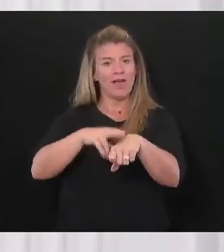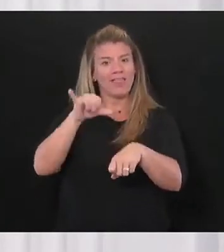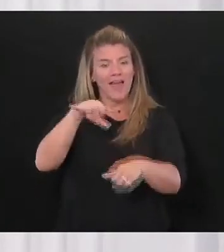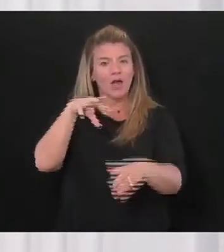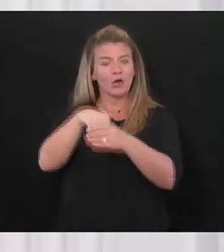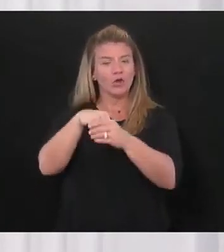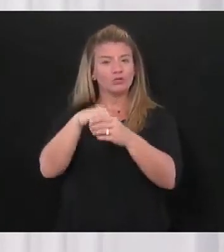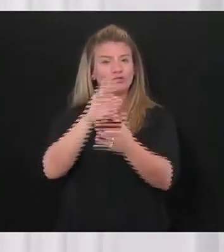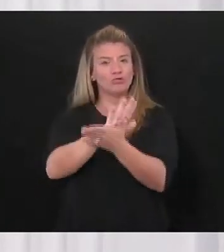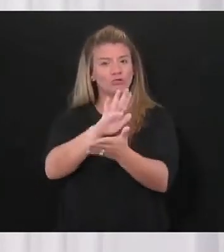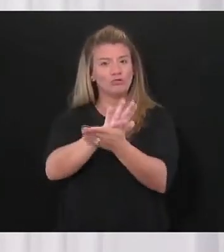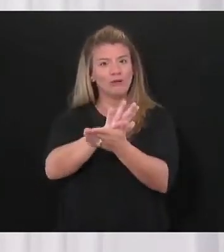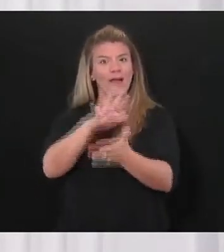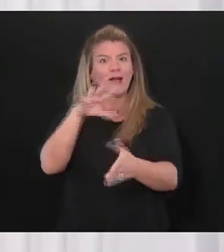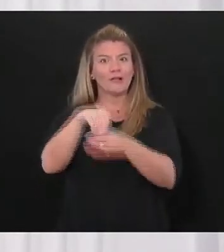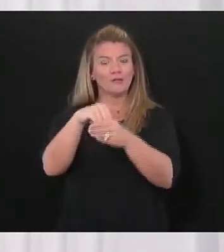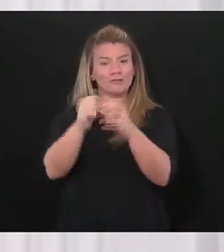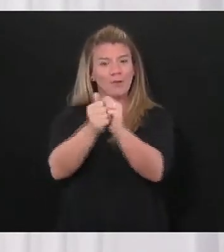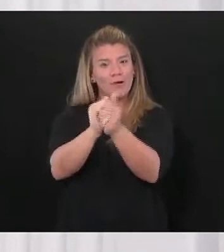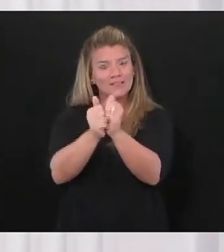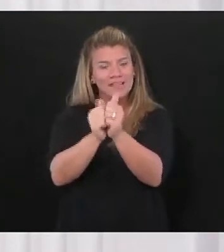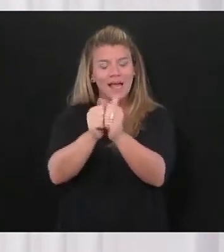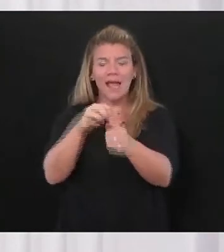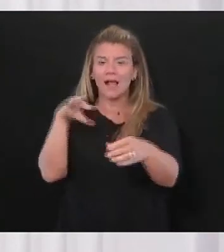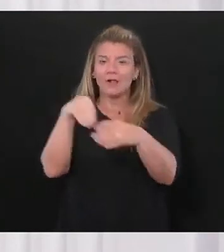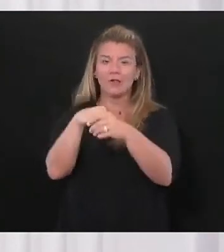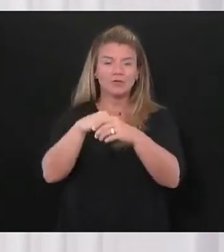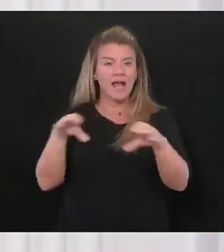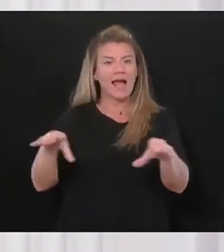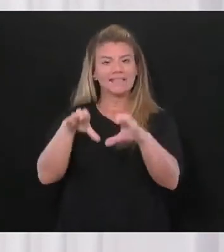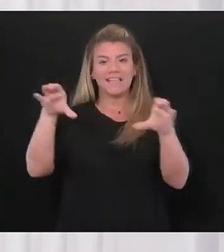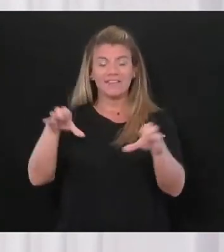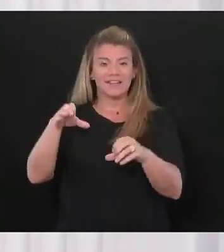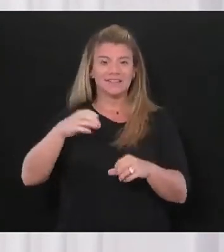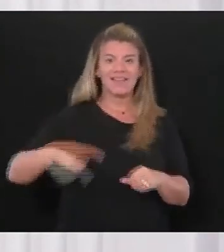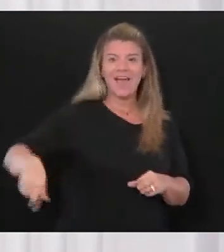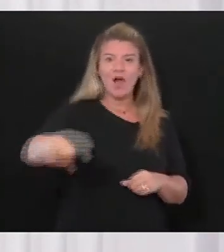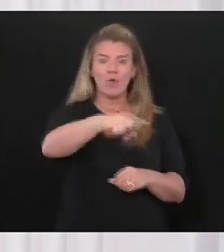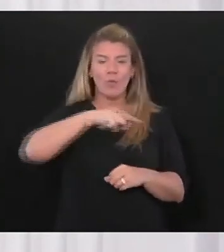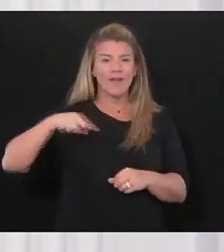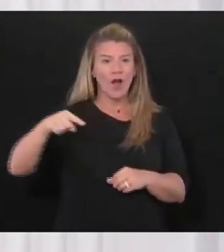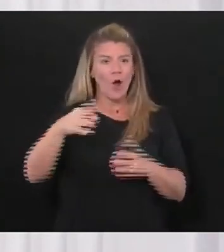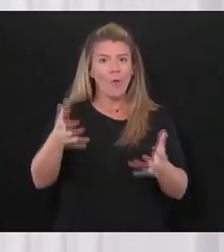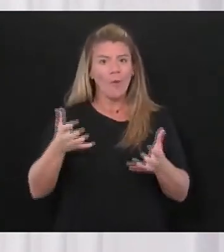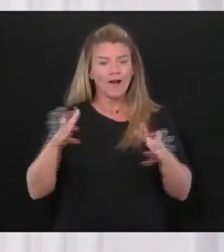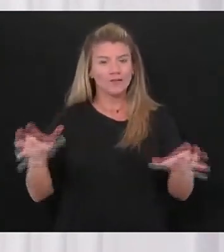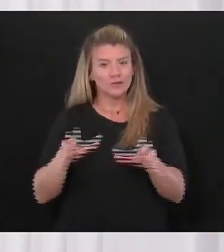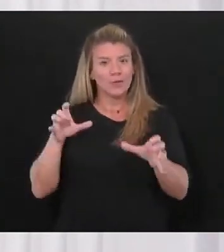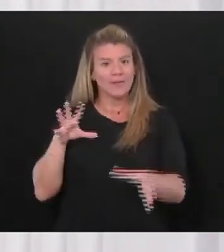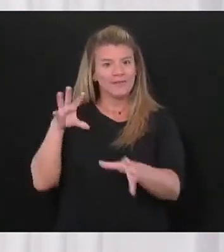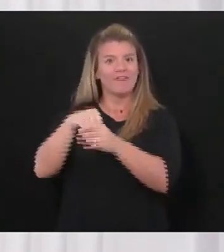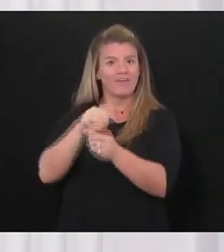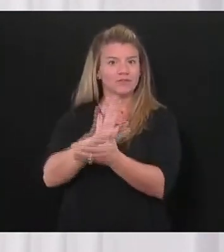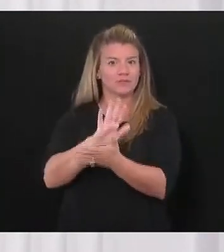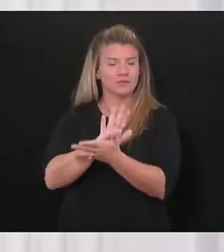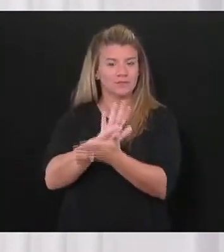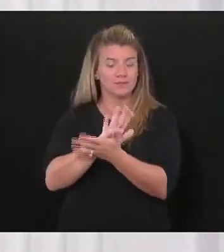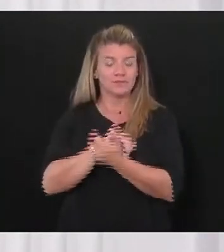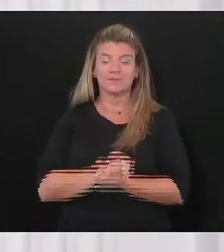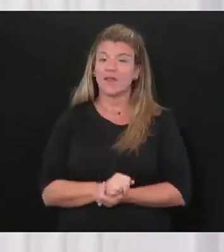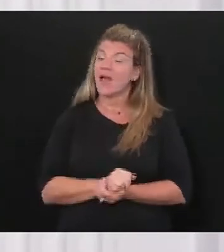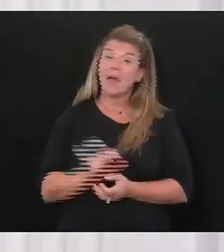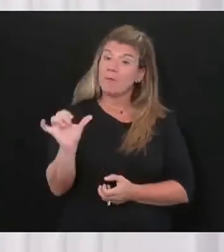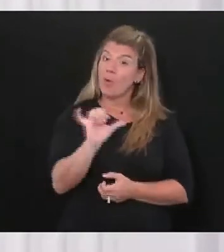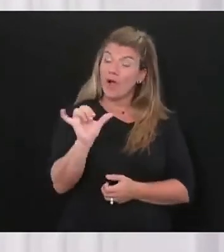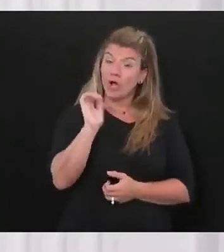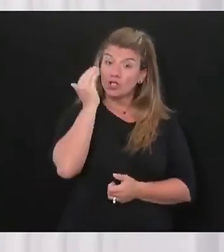includes sports, that includes all those activities that we all associate and services we associate with school. But we also